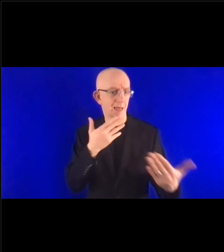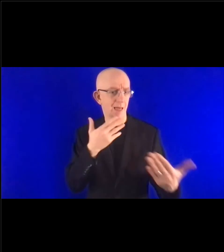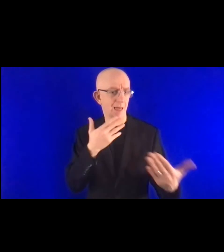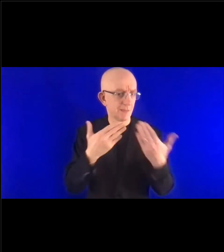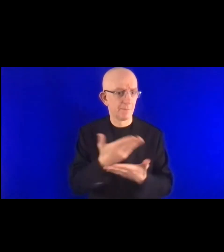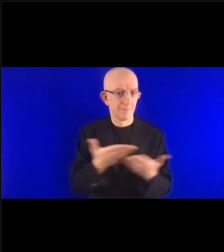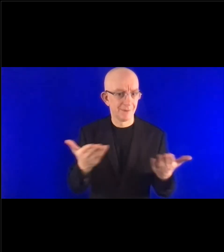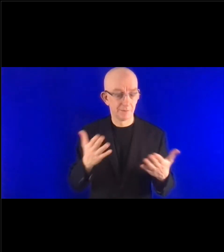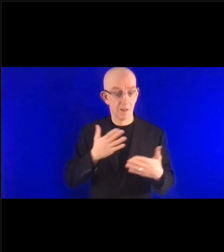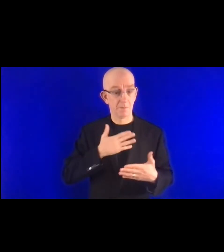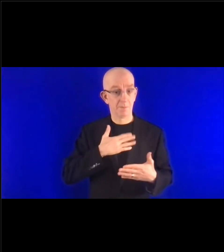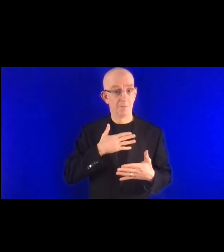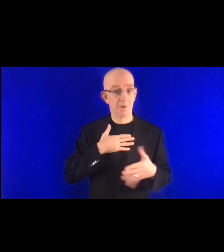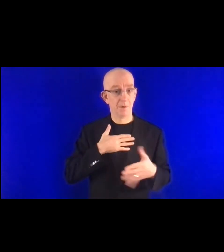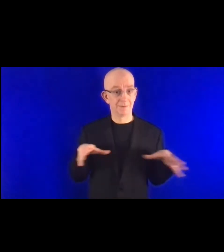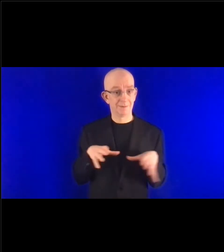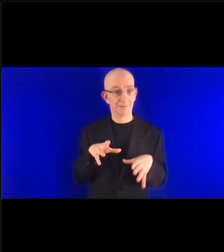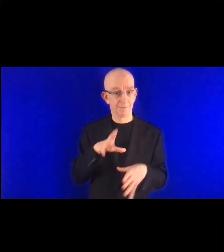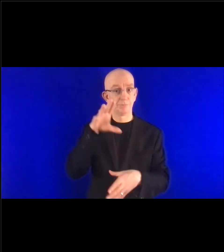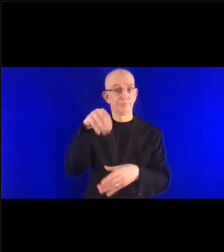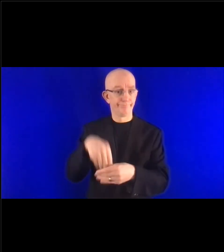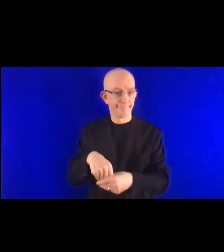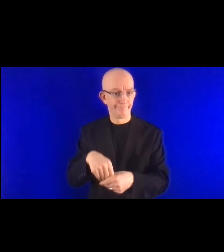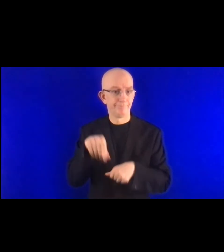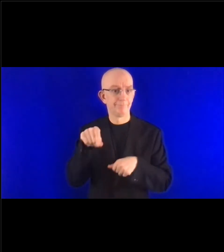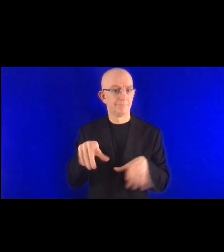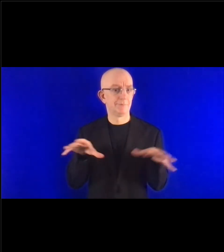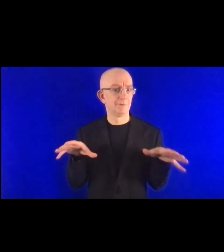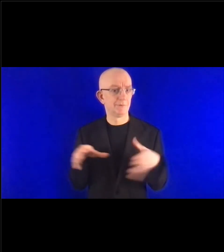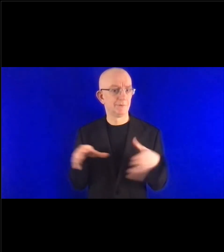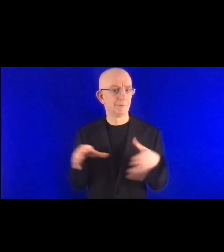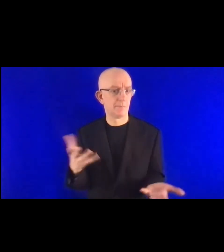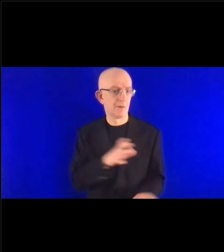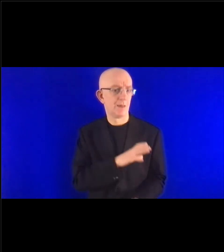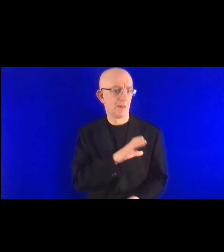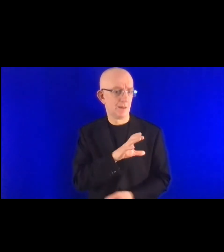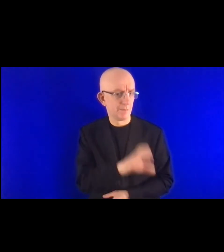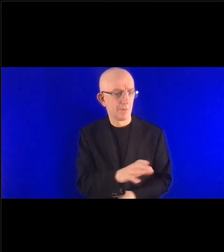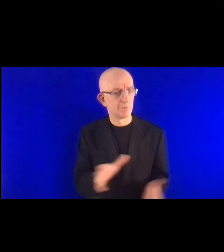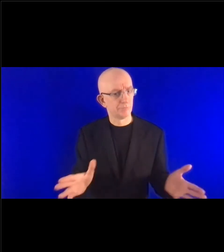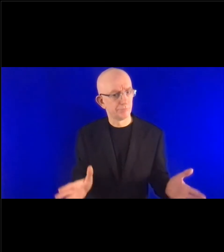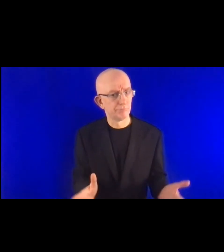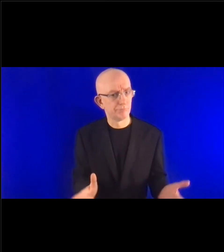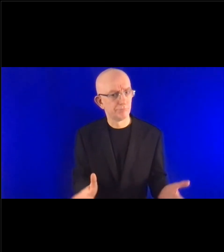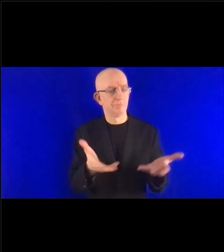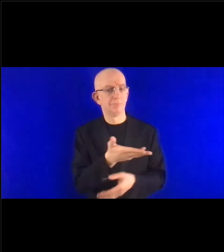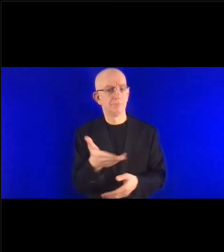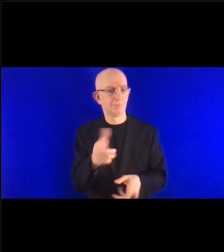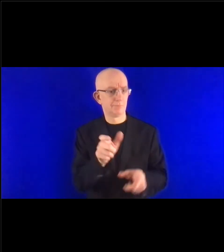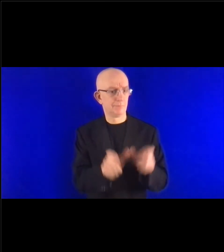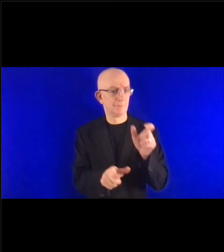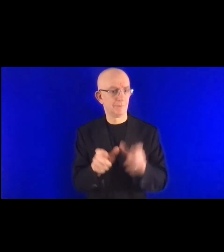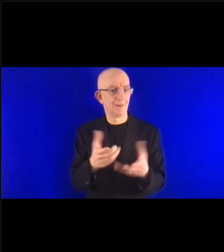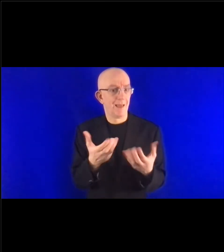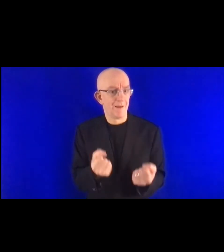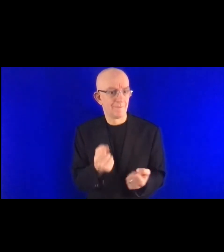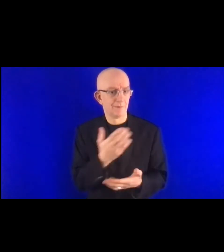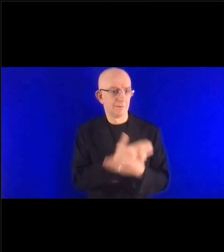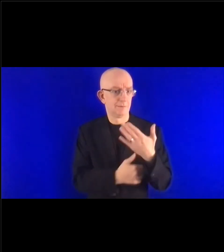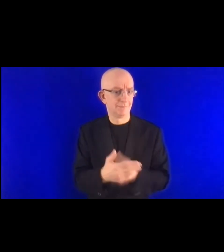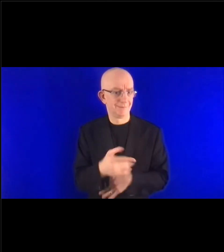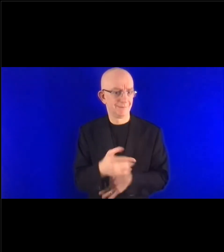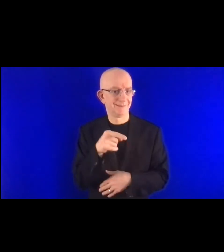of Person with Disabilities, from Women Development Department. So if these